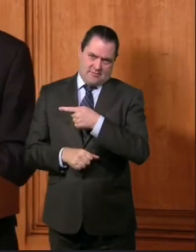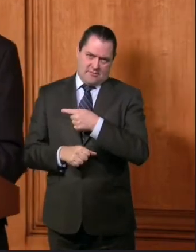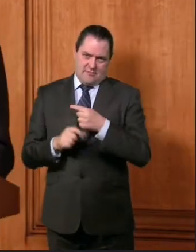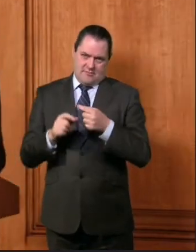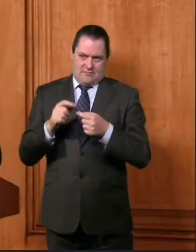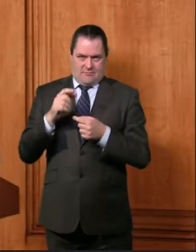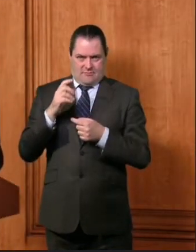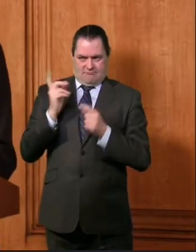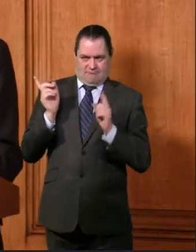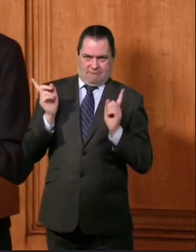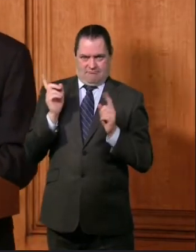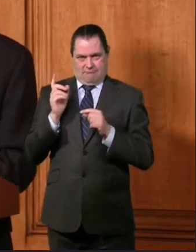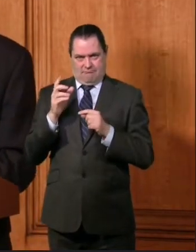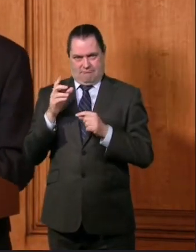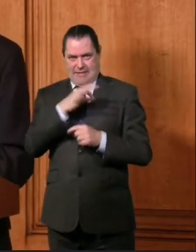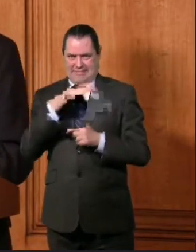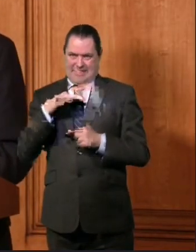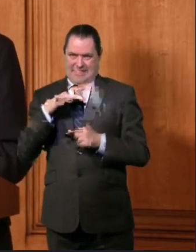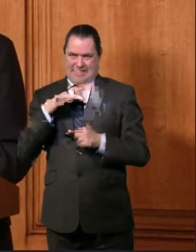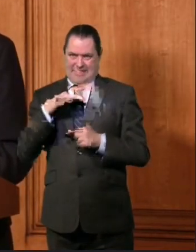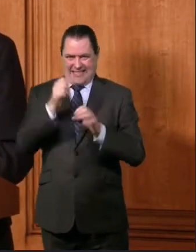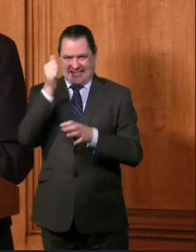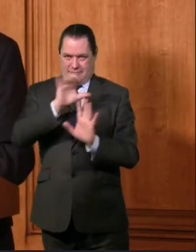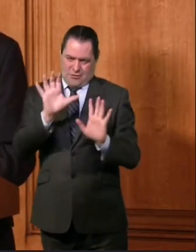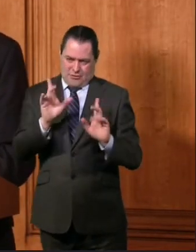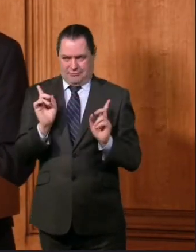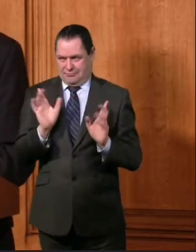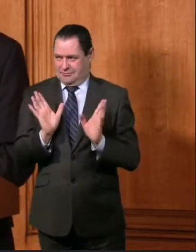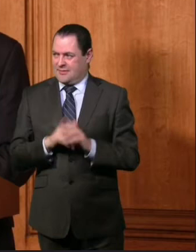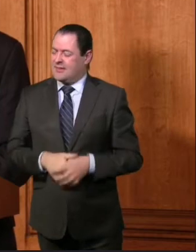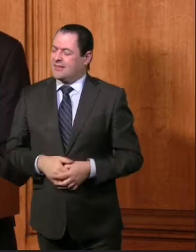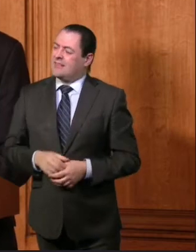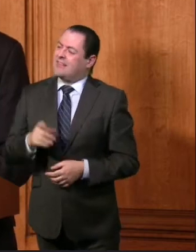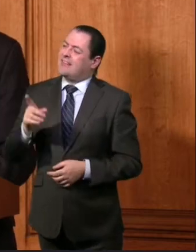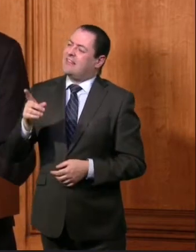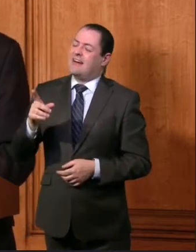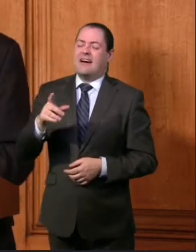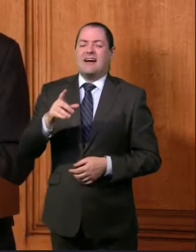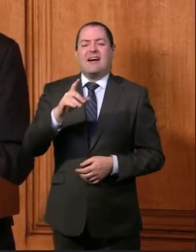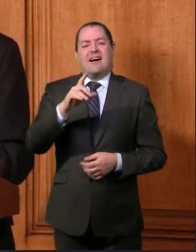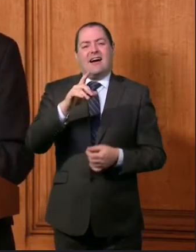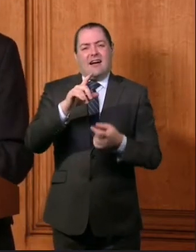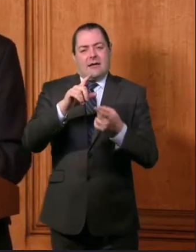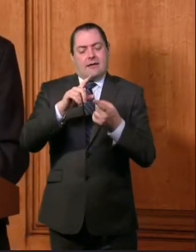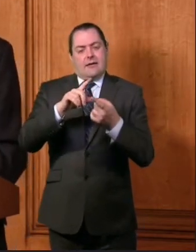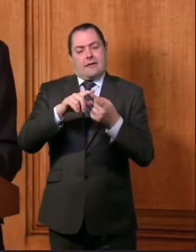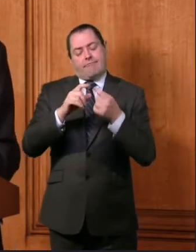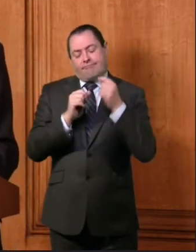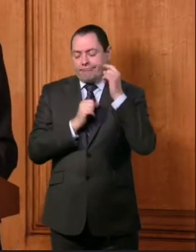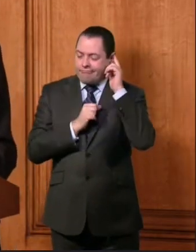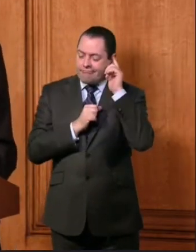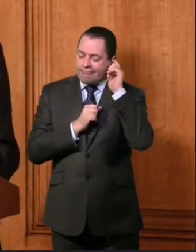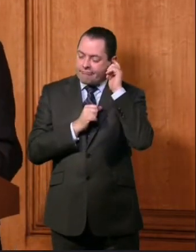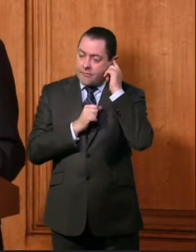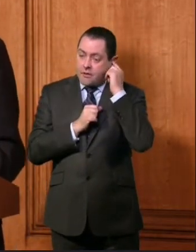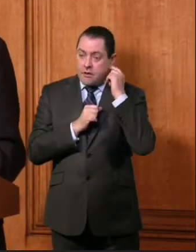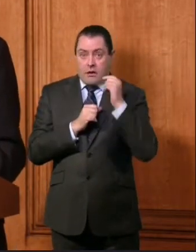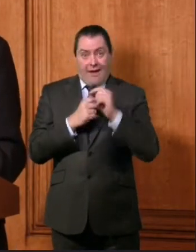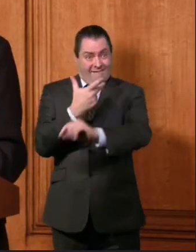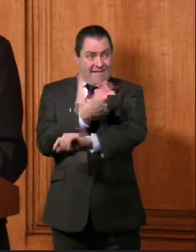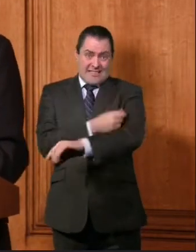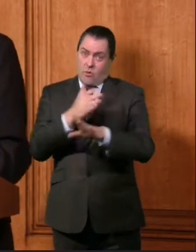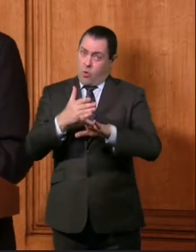Well, several things to say. The first one is, even with a very effective vaccine, and the two vaccines we currently